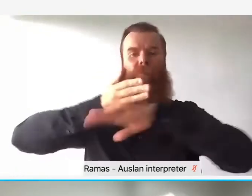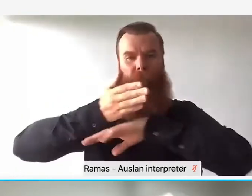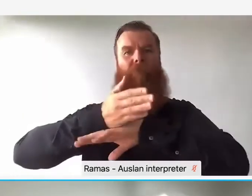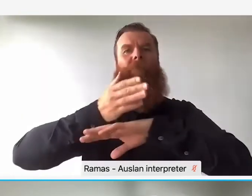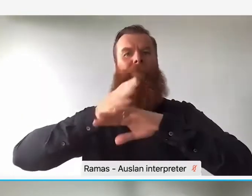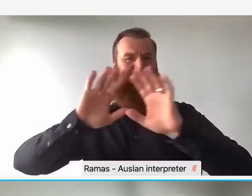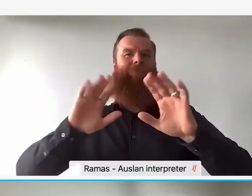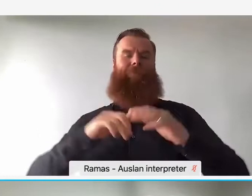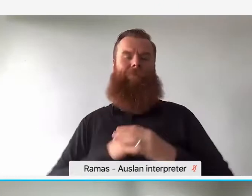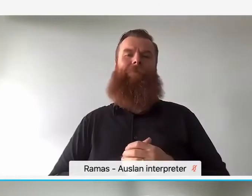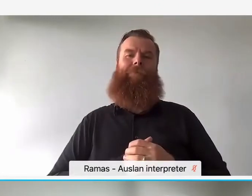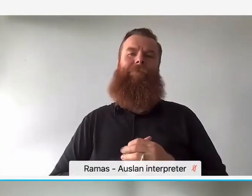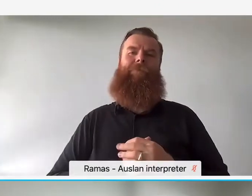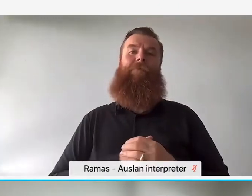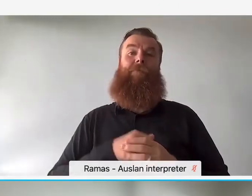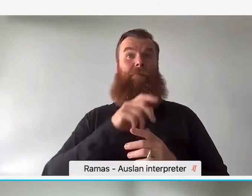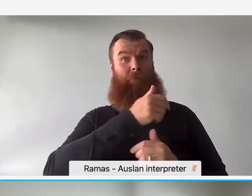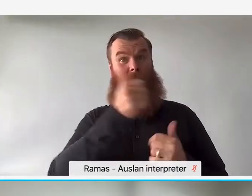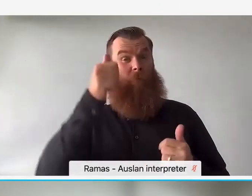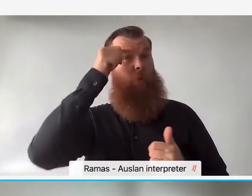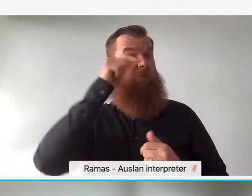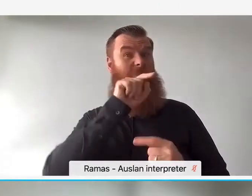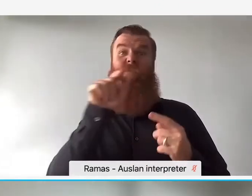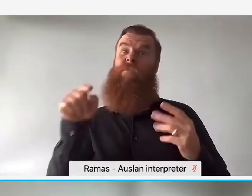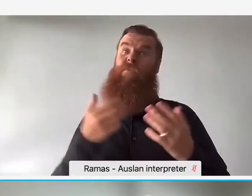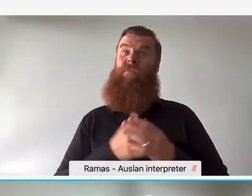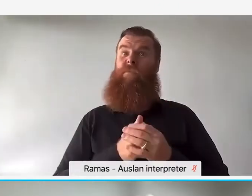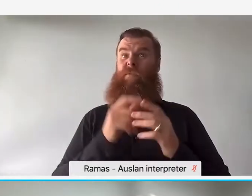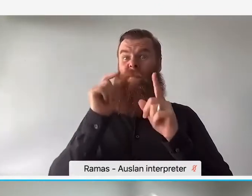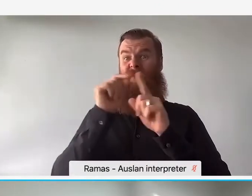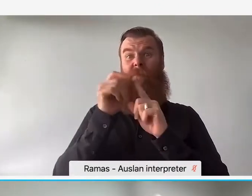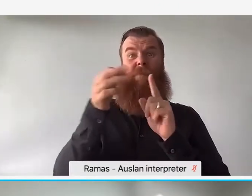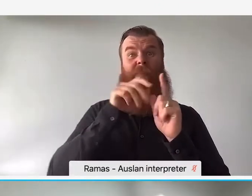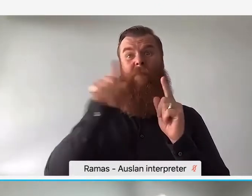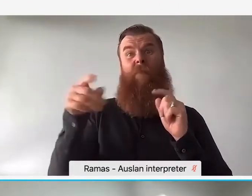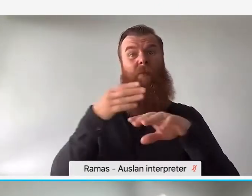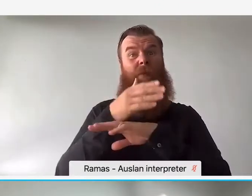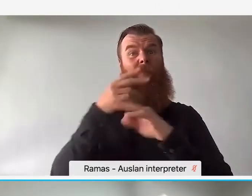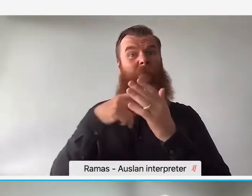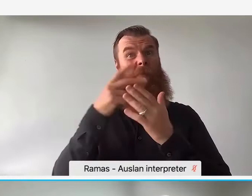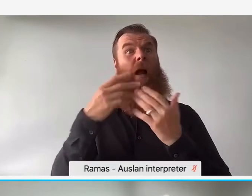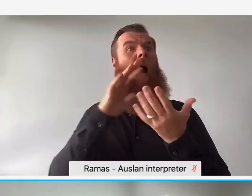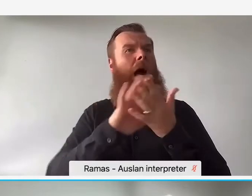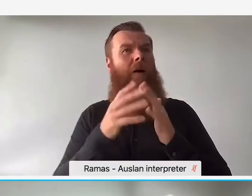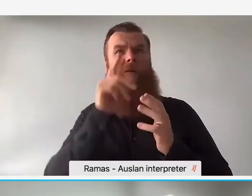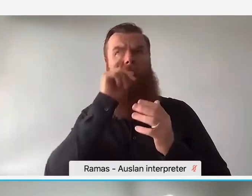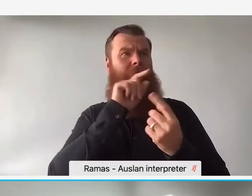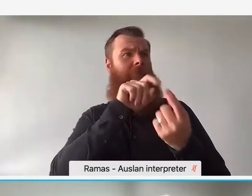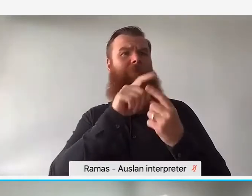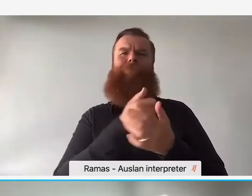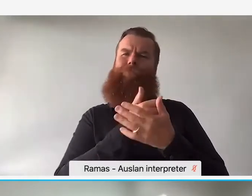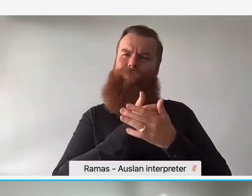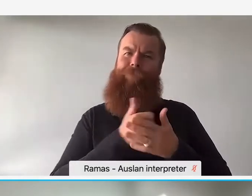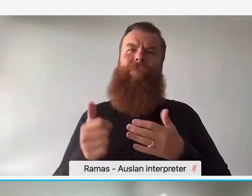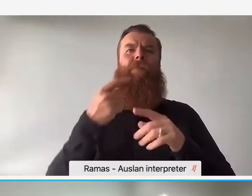existing Pacific Labour Scheme, which is the way you can actually access long-term workers, and also the Seasonal Worker Program, which is